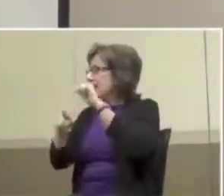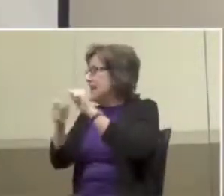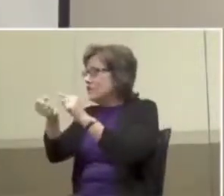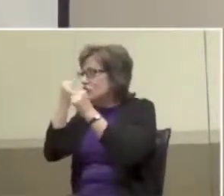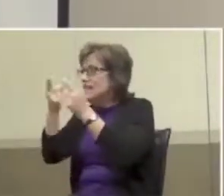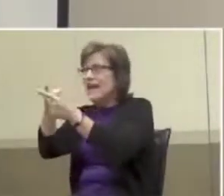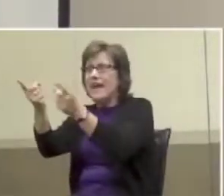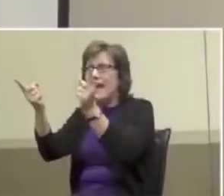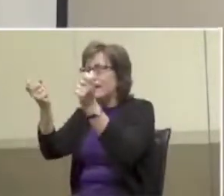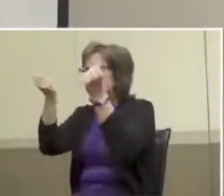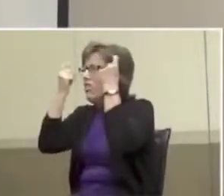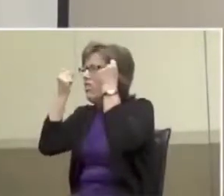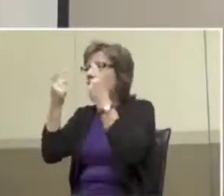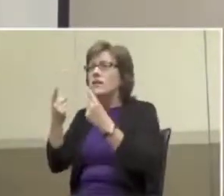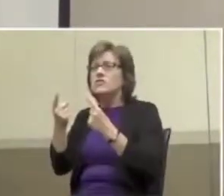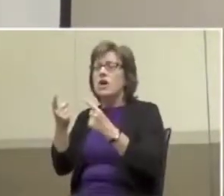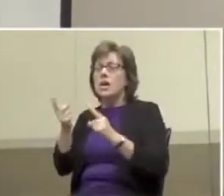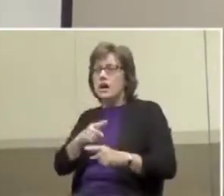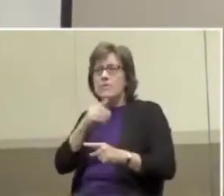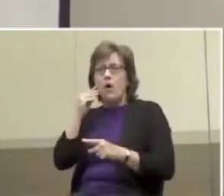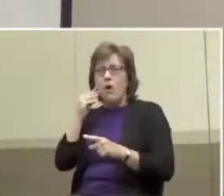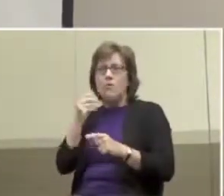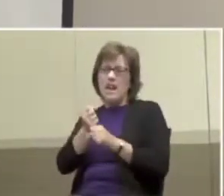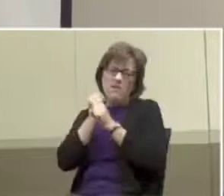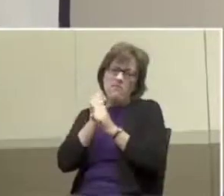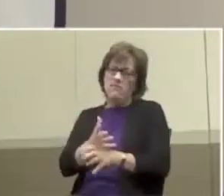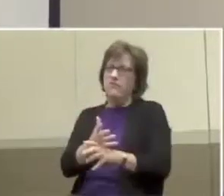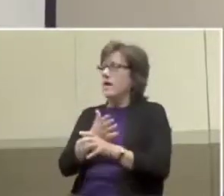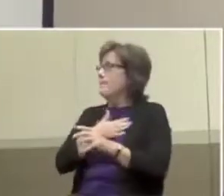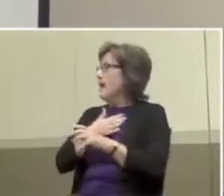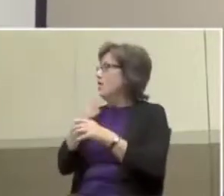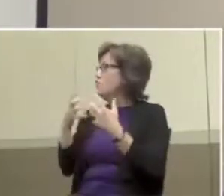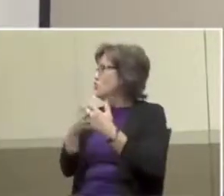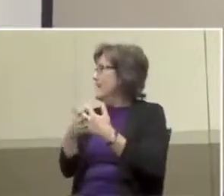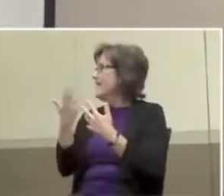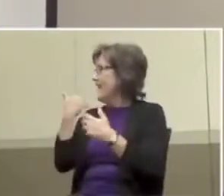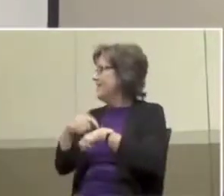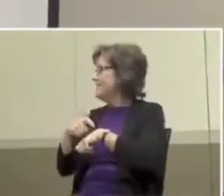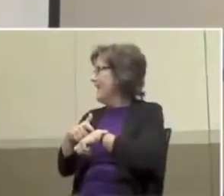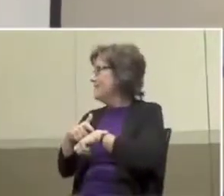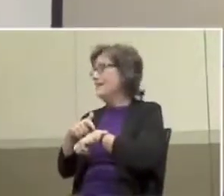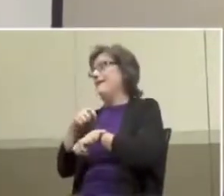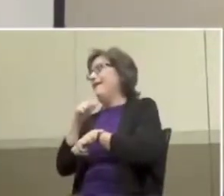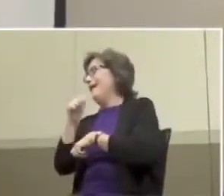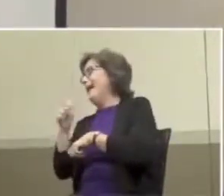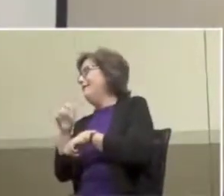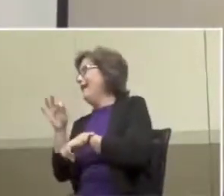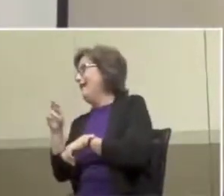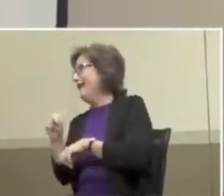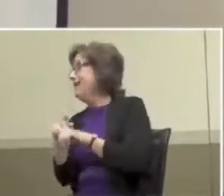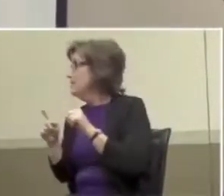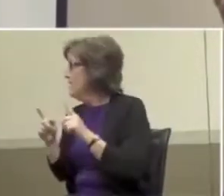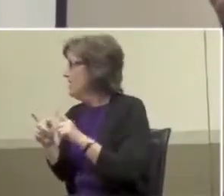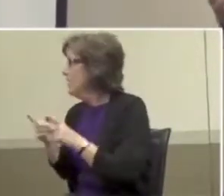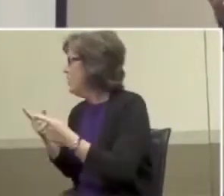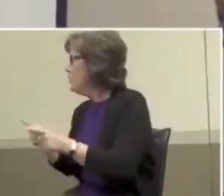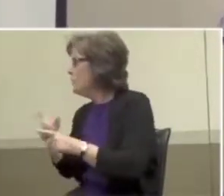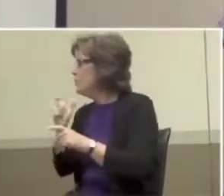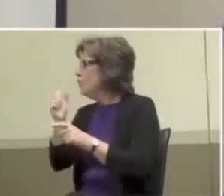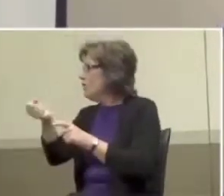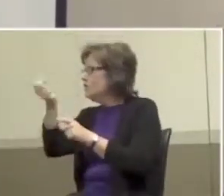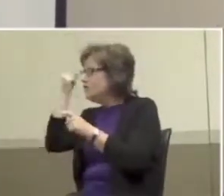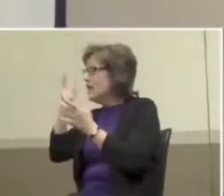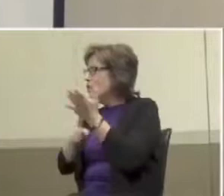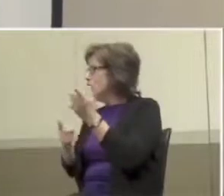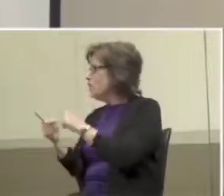I'd blast my roommates at the time, which wasn't very fun. But when you don't understand what's going on, or you can't communicate what's